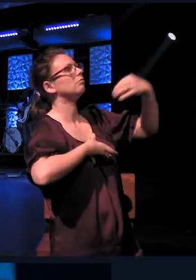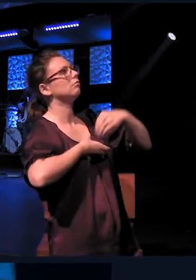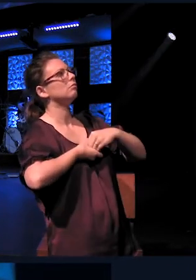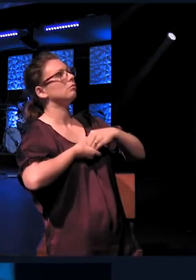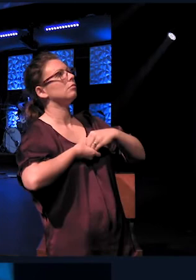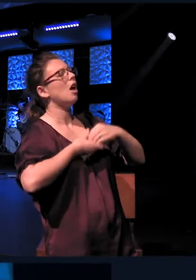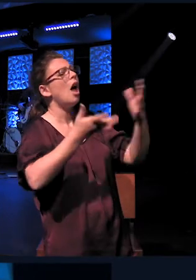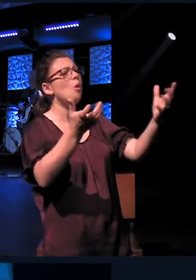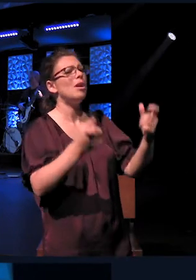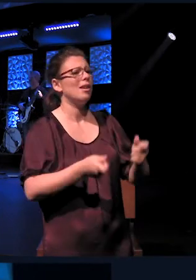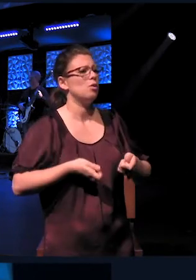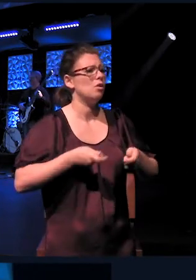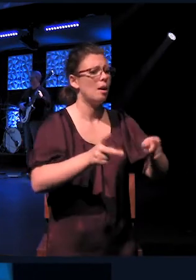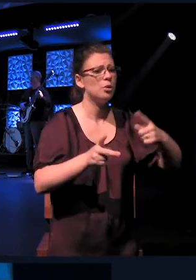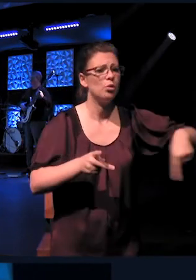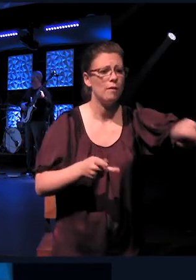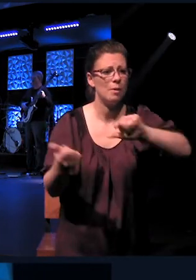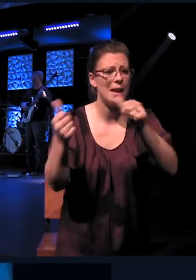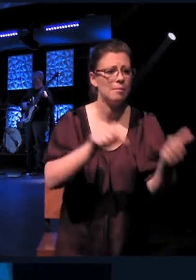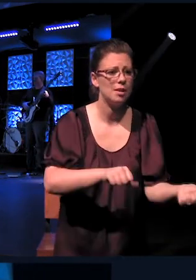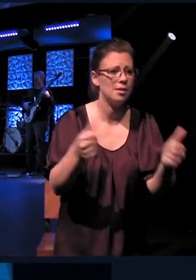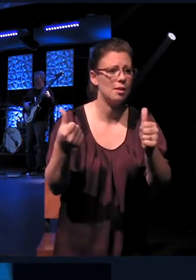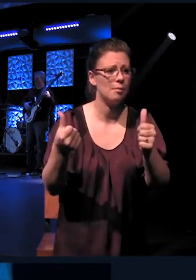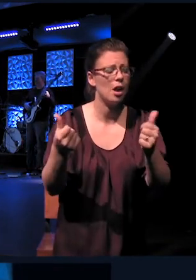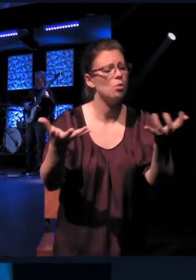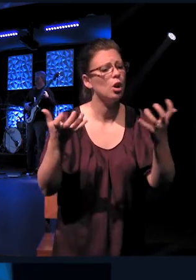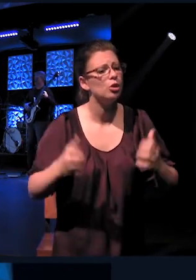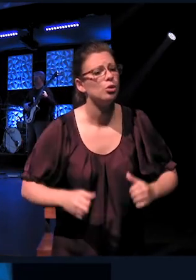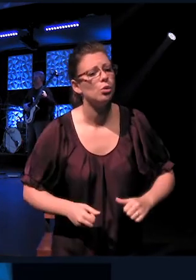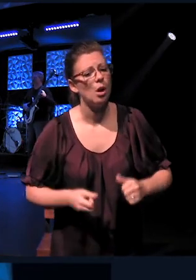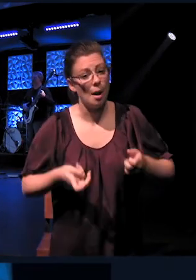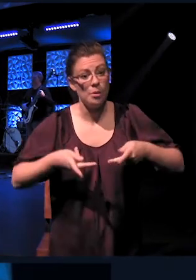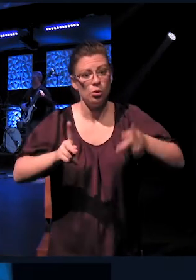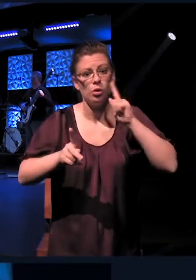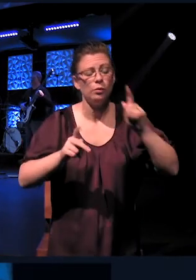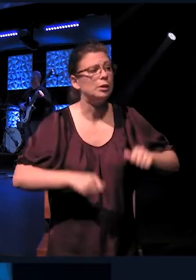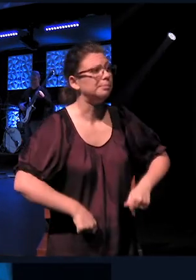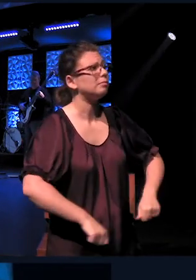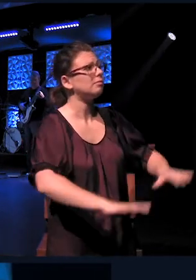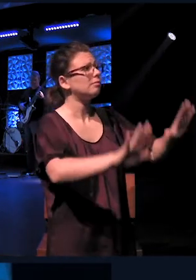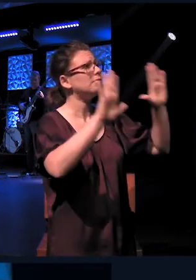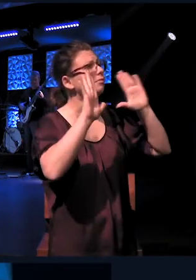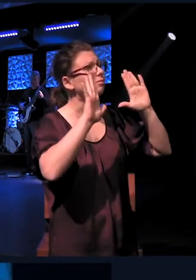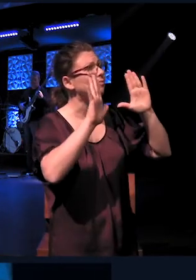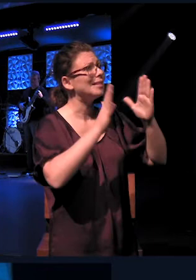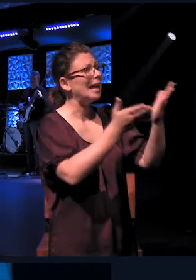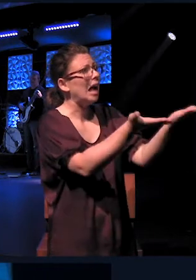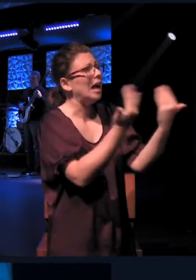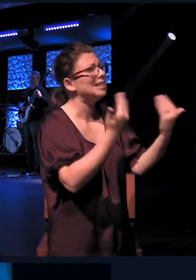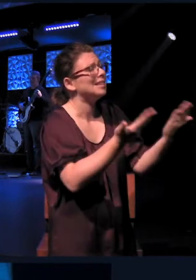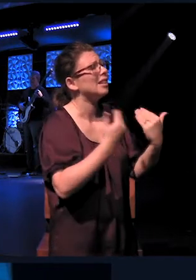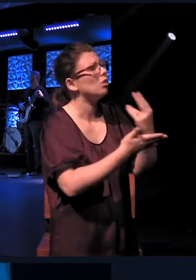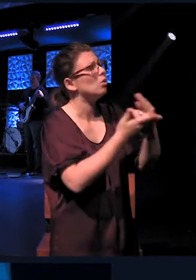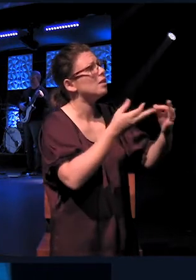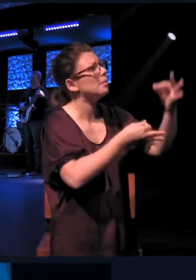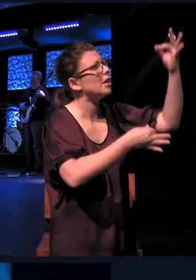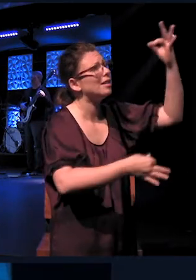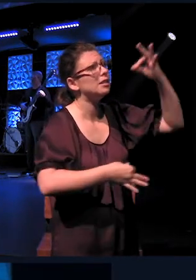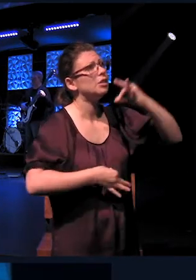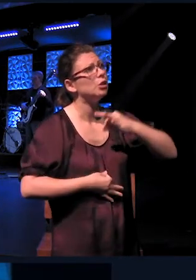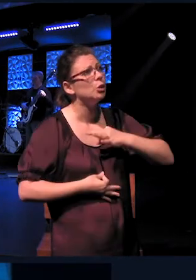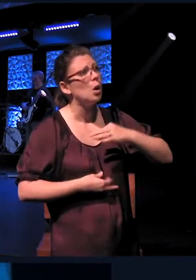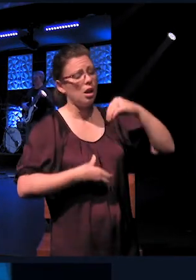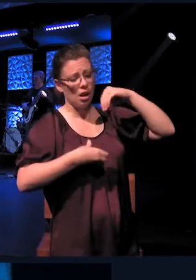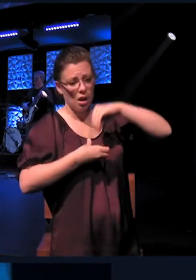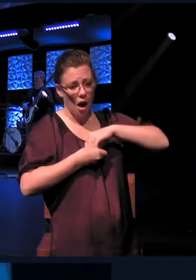and yield this morning, to ask for joy, to ask for the Holy Spirit to come. And I want to ask you to do whatever you need